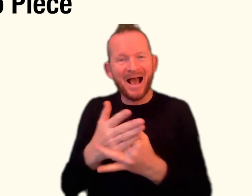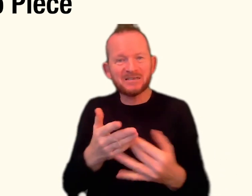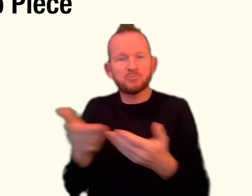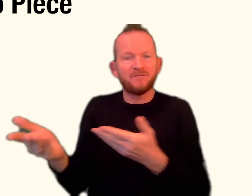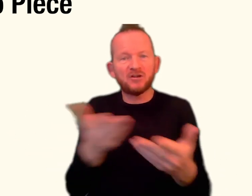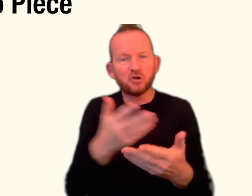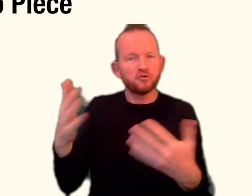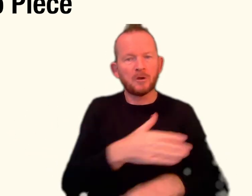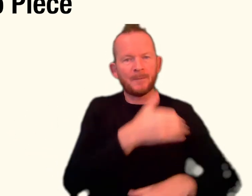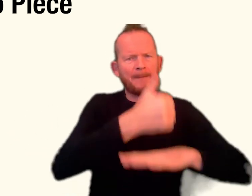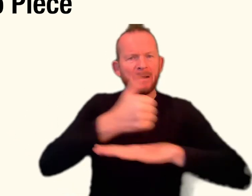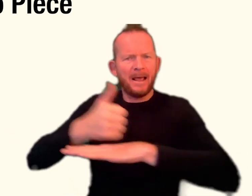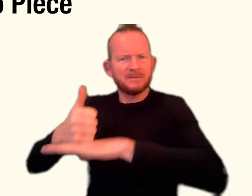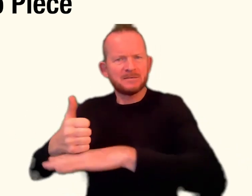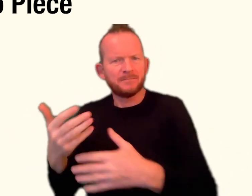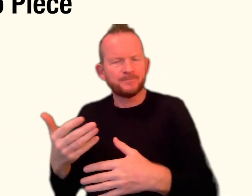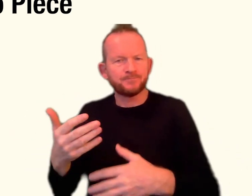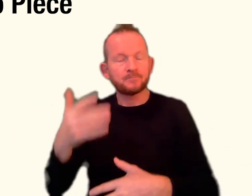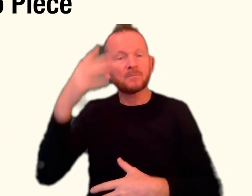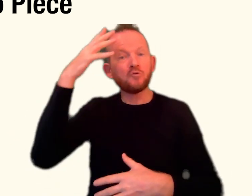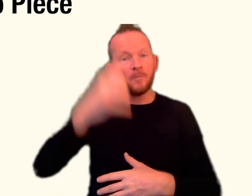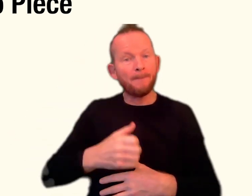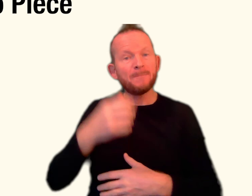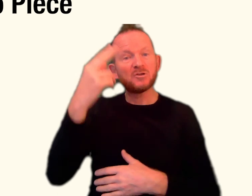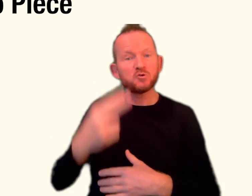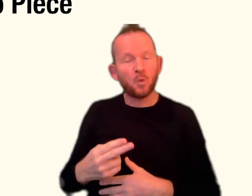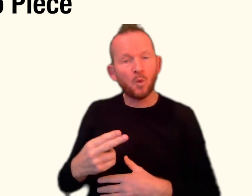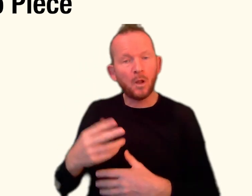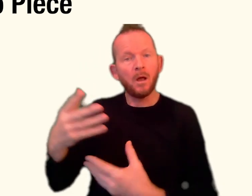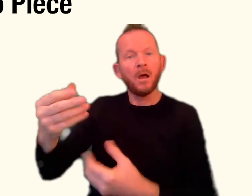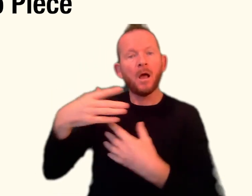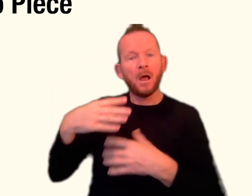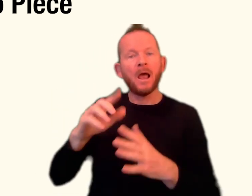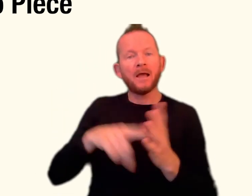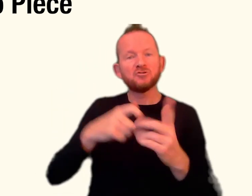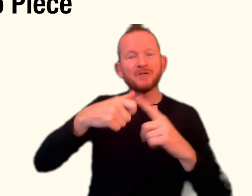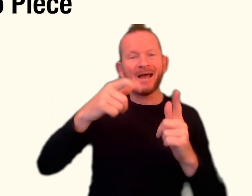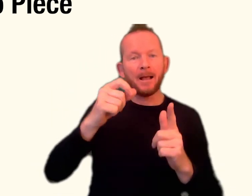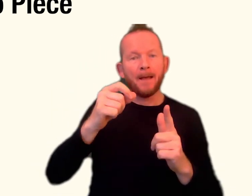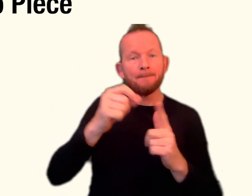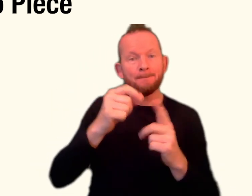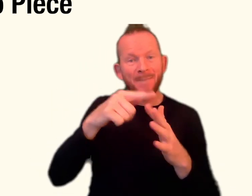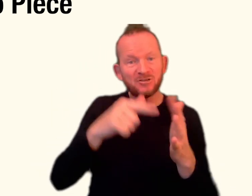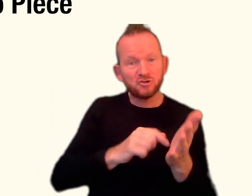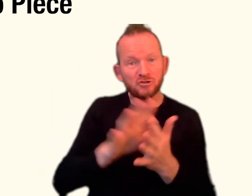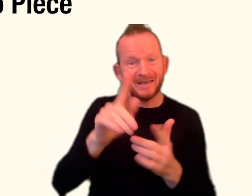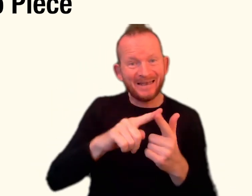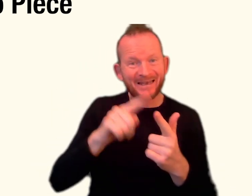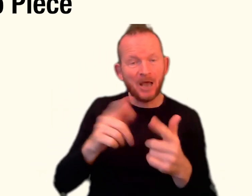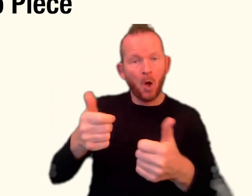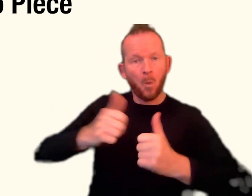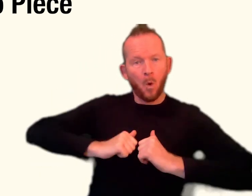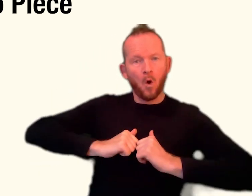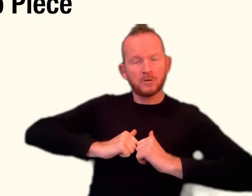in place. I remember the school nominated me for a Jack Petchey Award, and my peers who were receiving one of them had